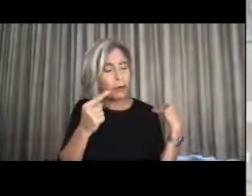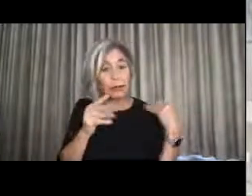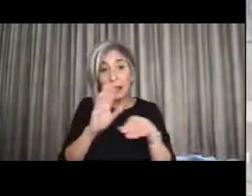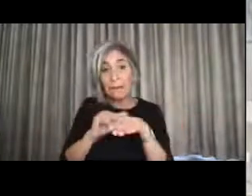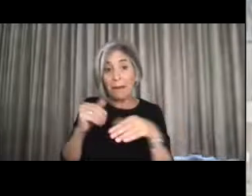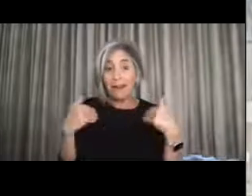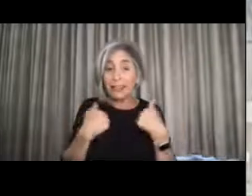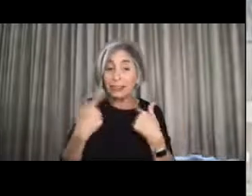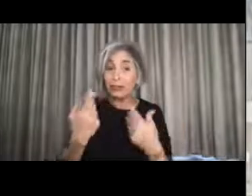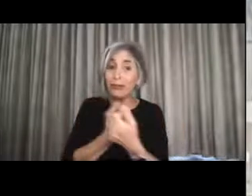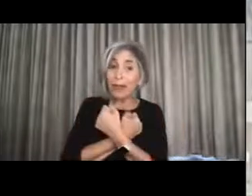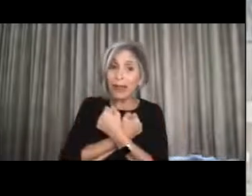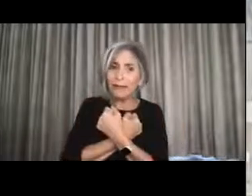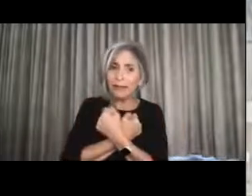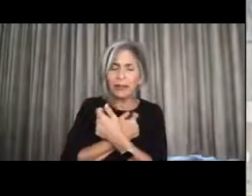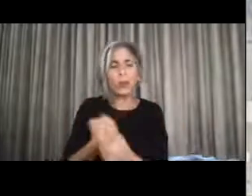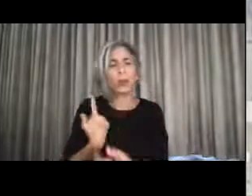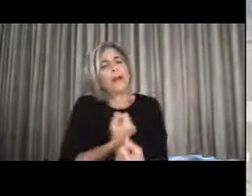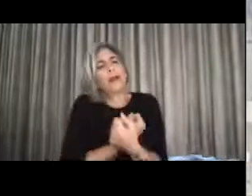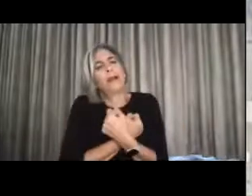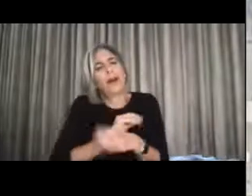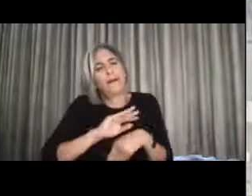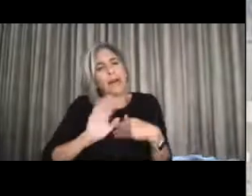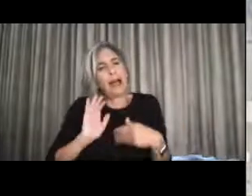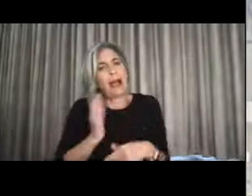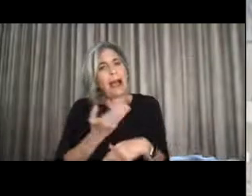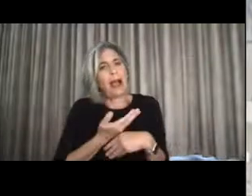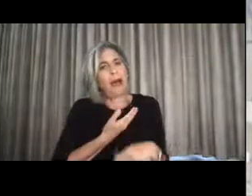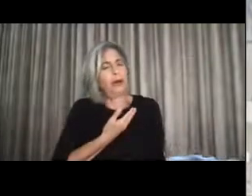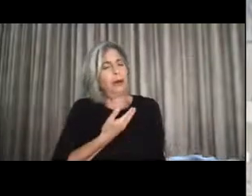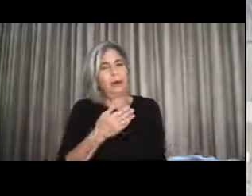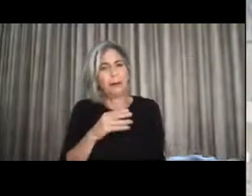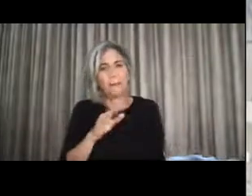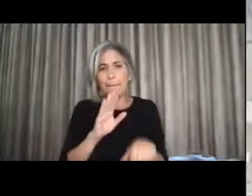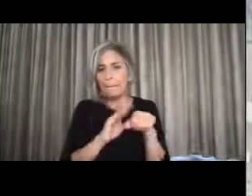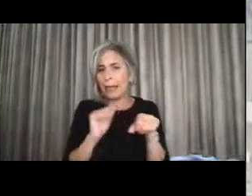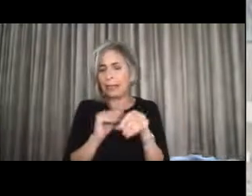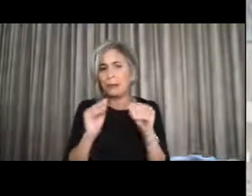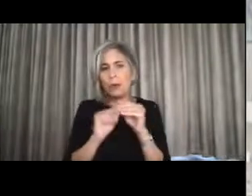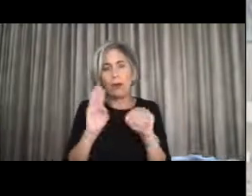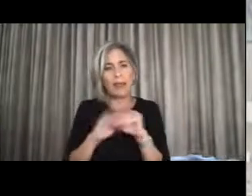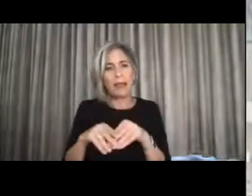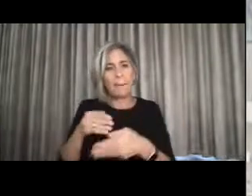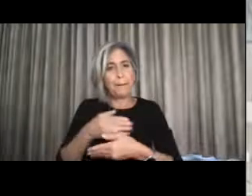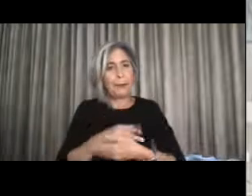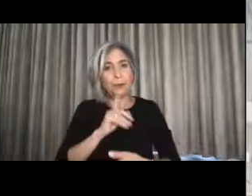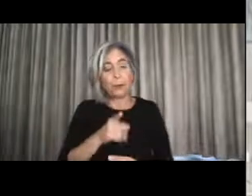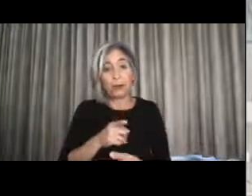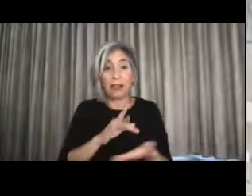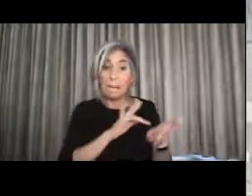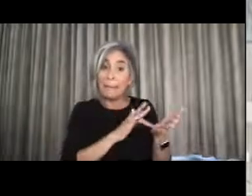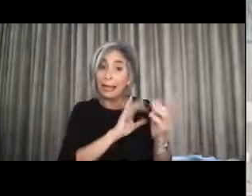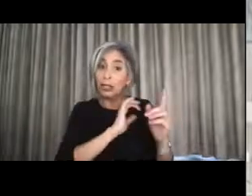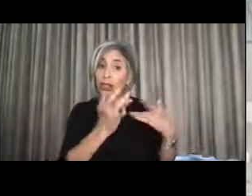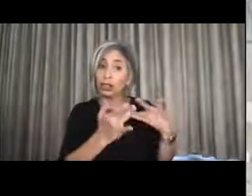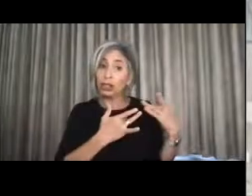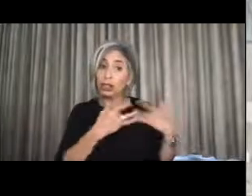love? We often love our fur babies more than our real babies. Do you or any of your loved ones have medical concerns that need to be addressed?